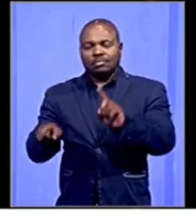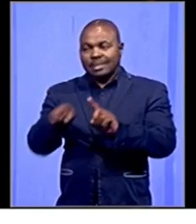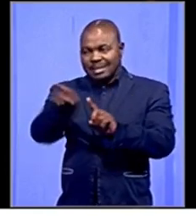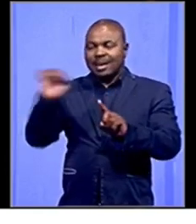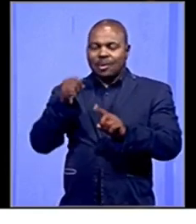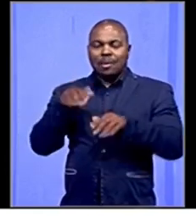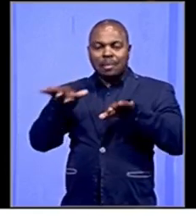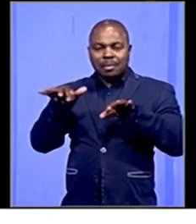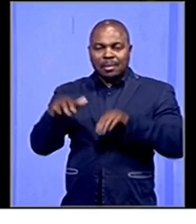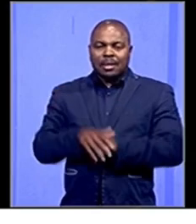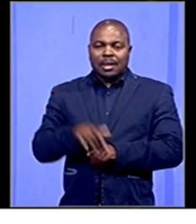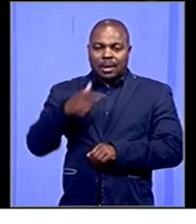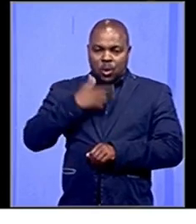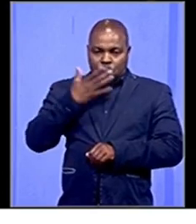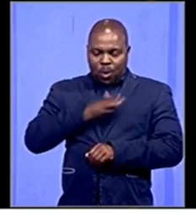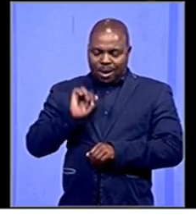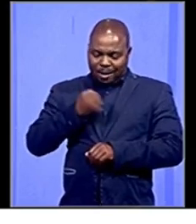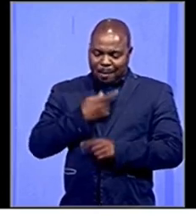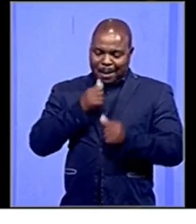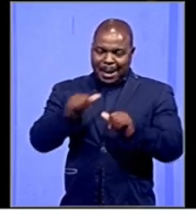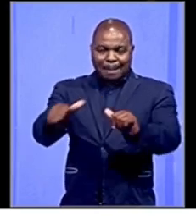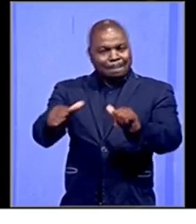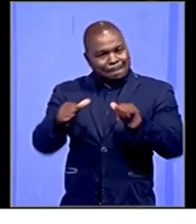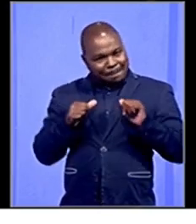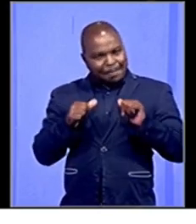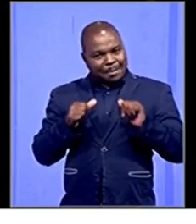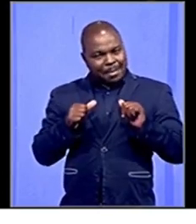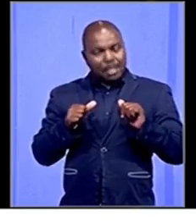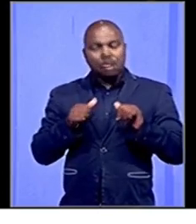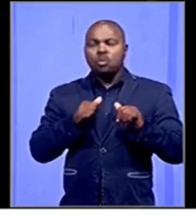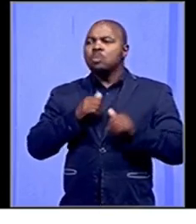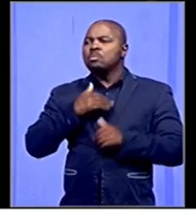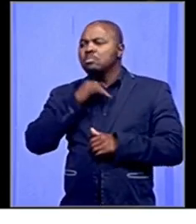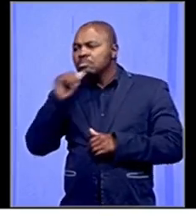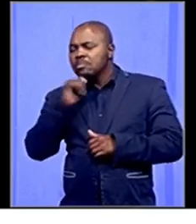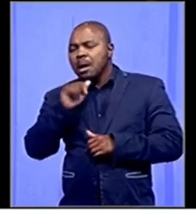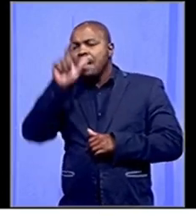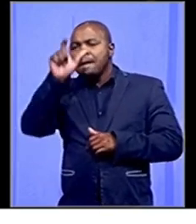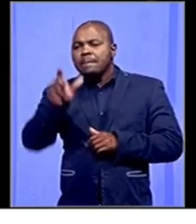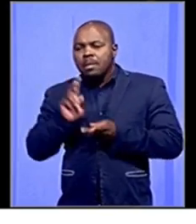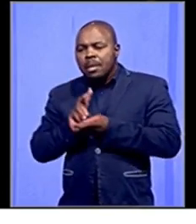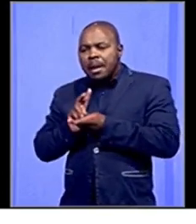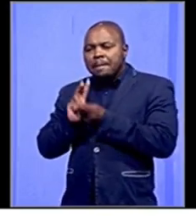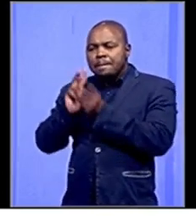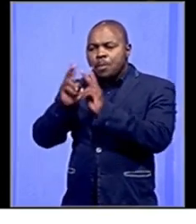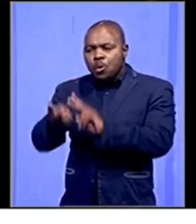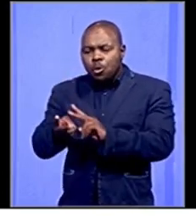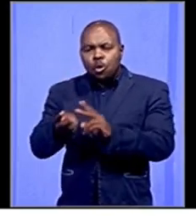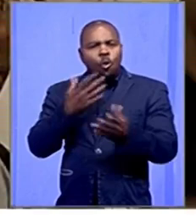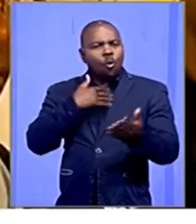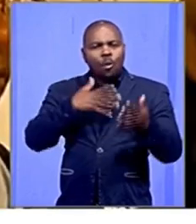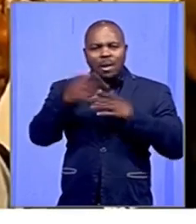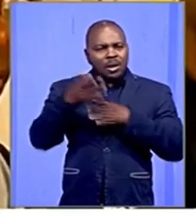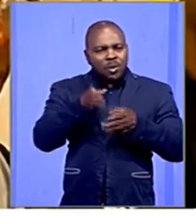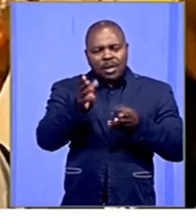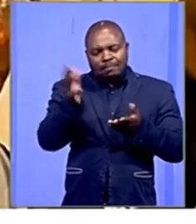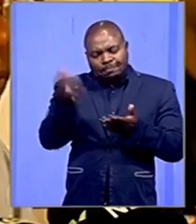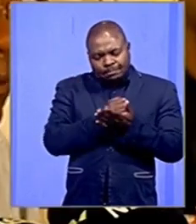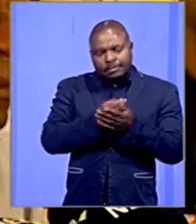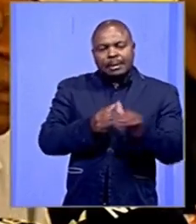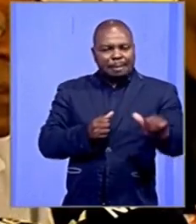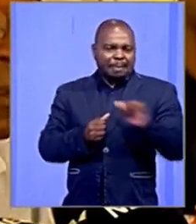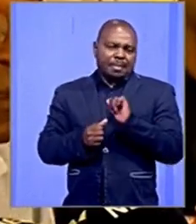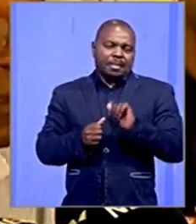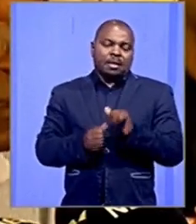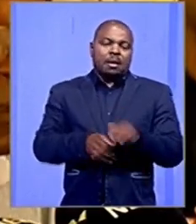are after the return of our money by whoever has borrowed it or has taken it in many manner. Bora dipolitiki